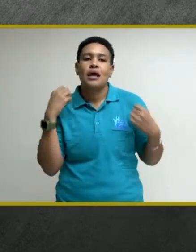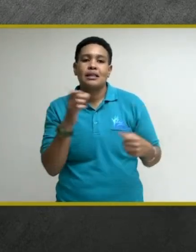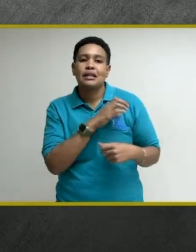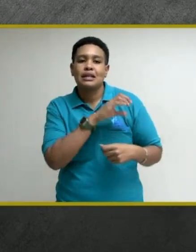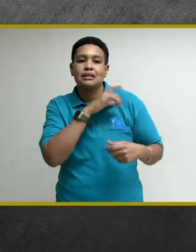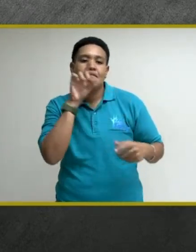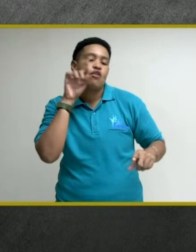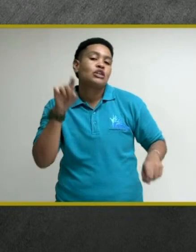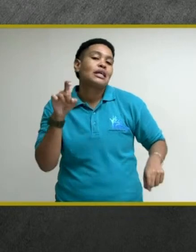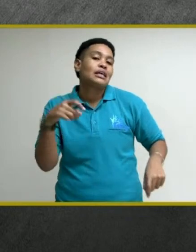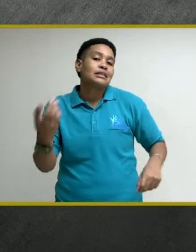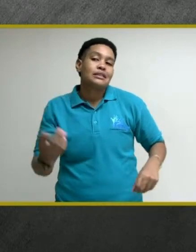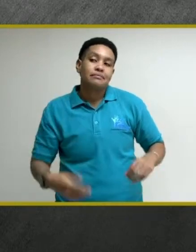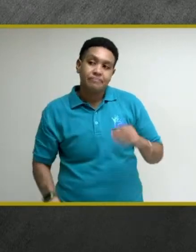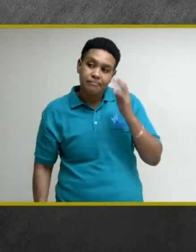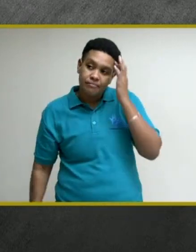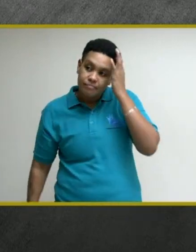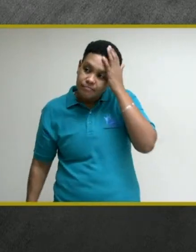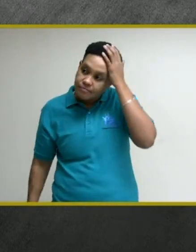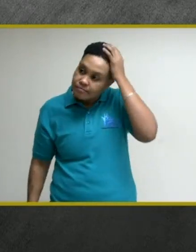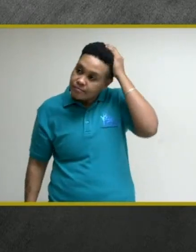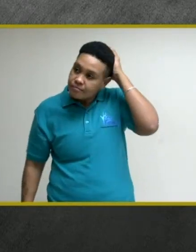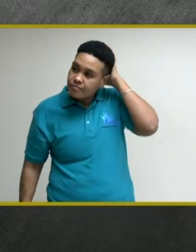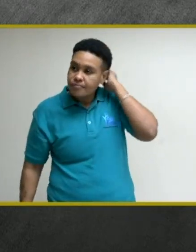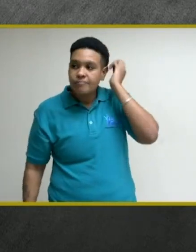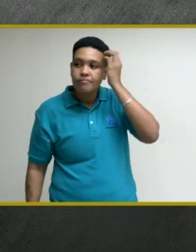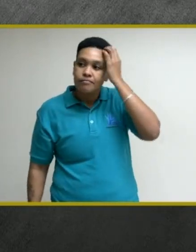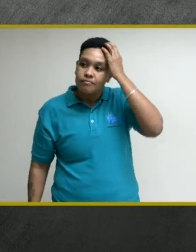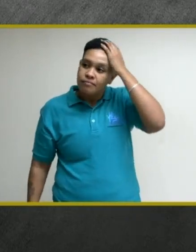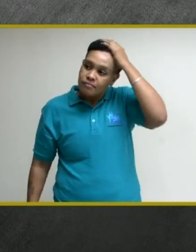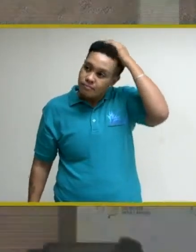and hospitals to be tested?